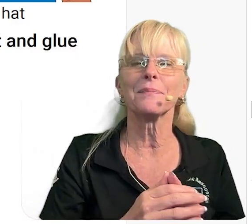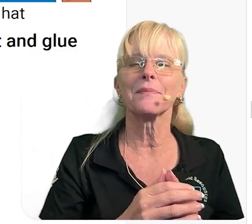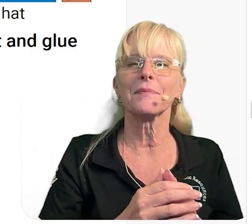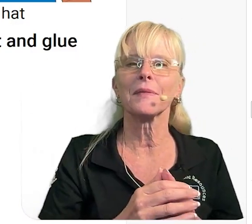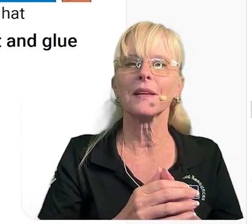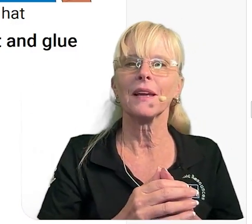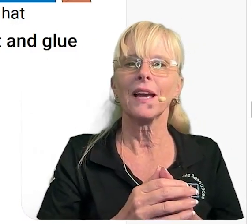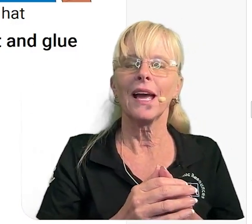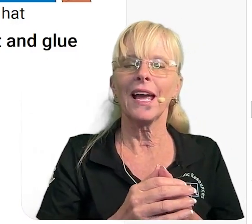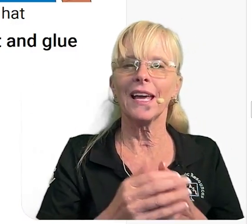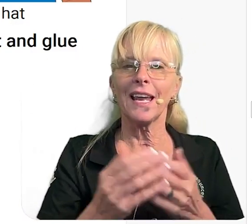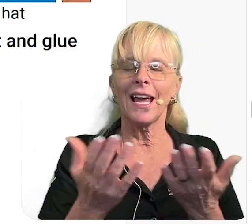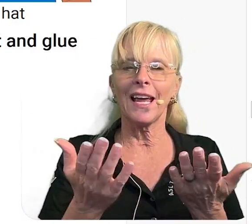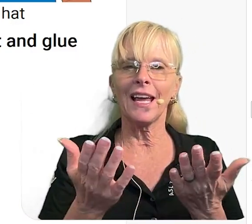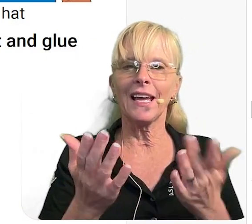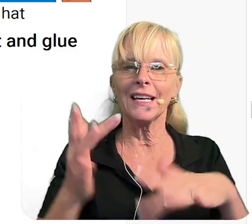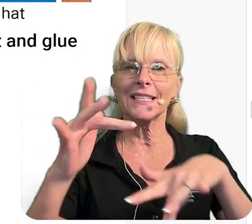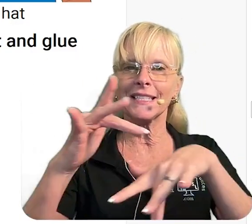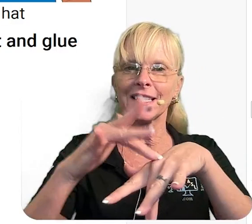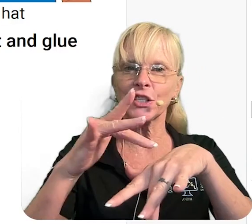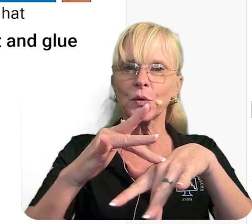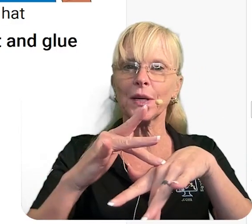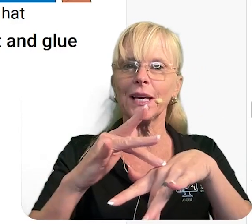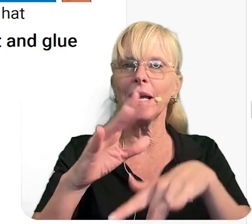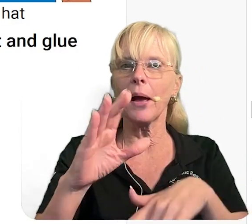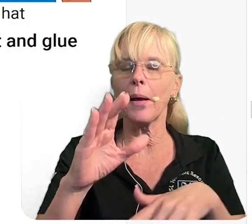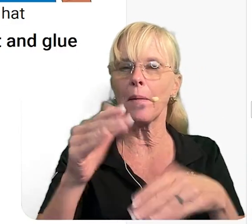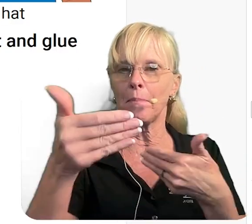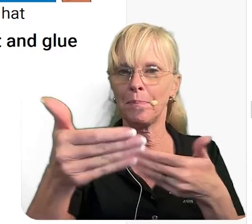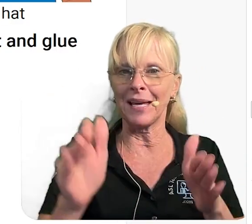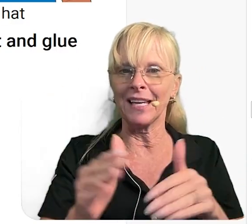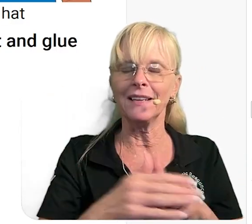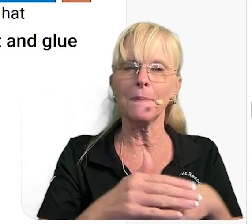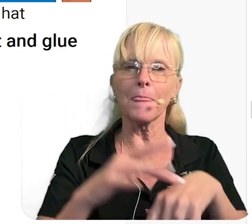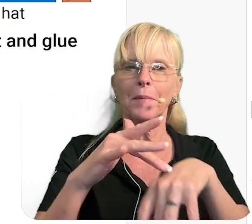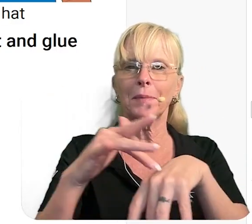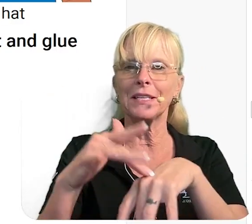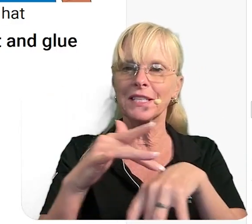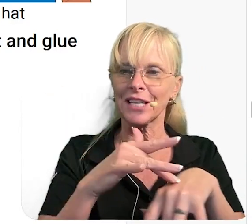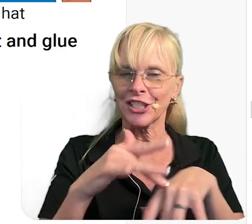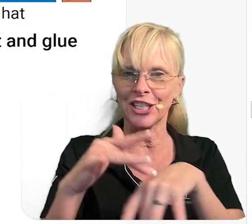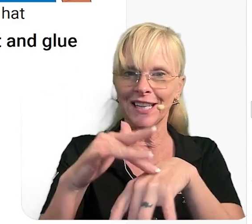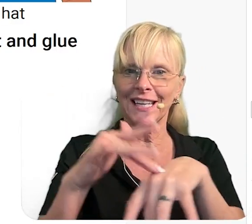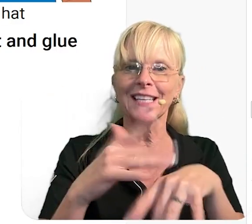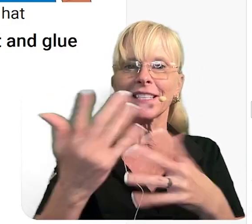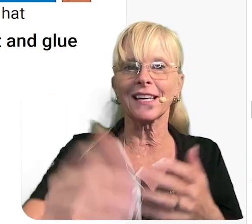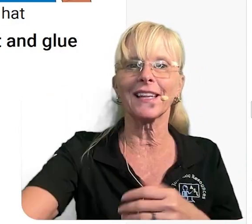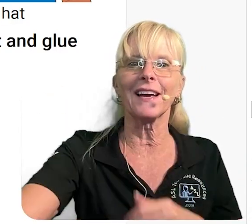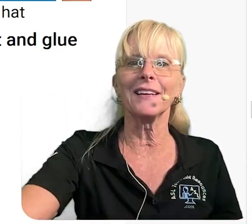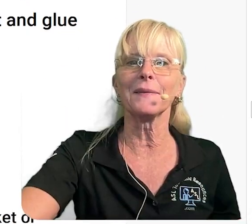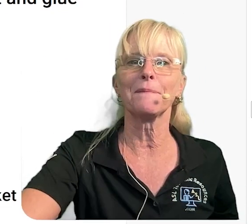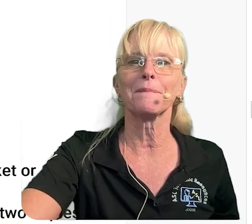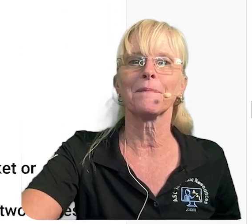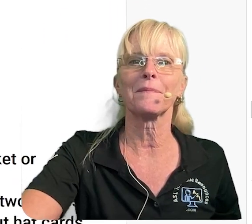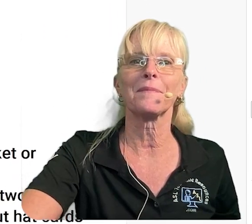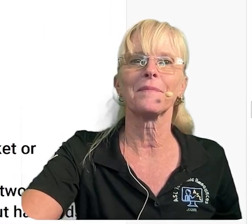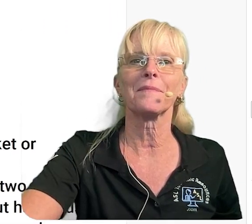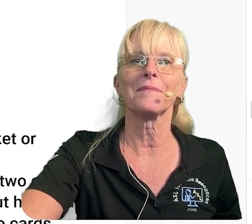hunt and a sensory bin, maybe touching things like that.